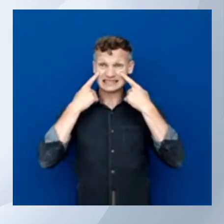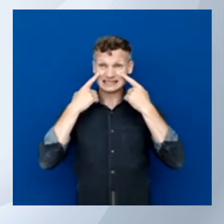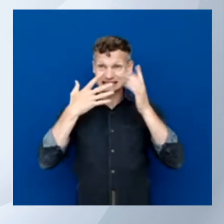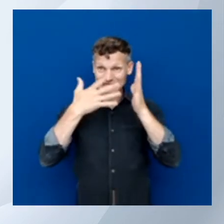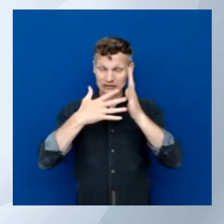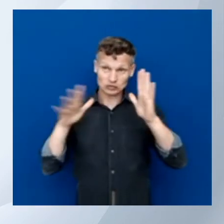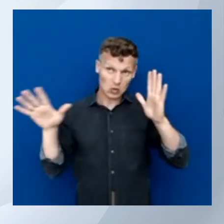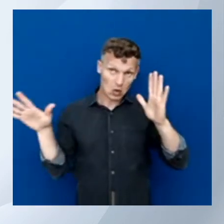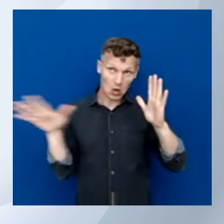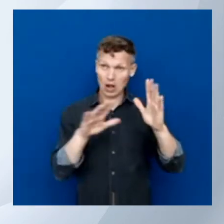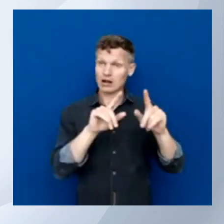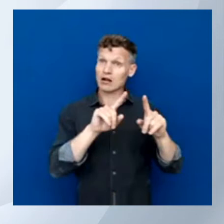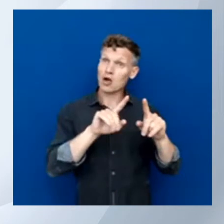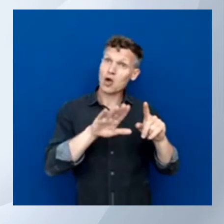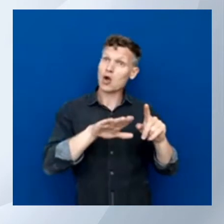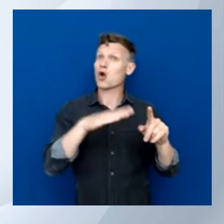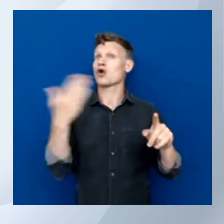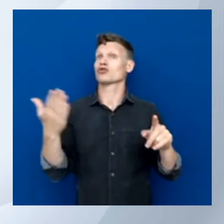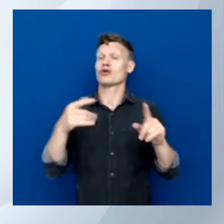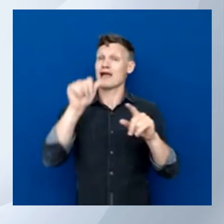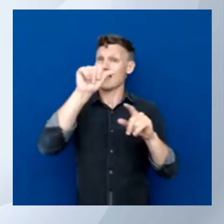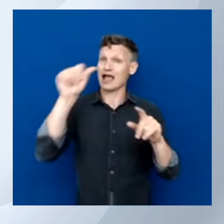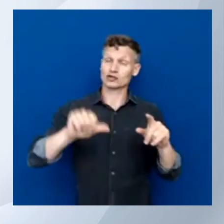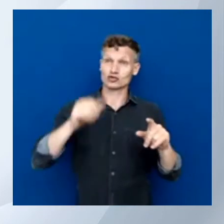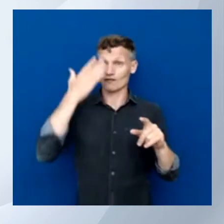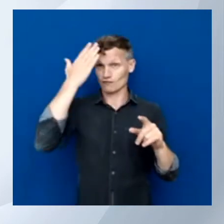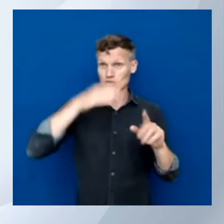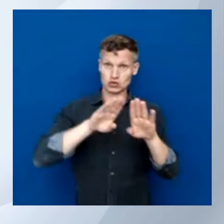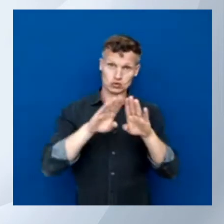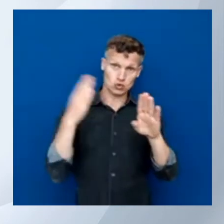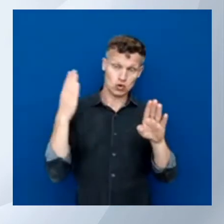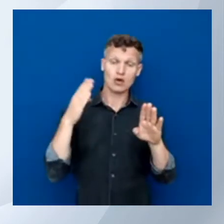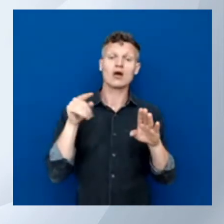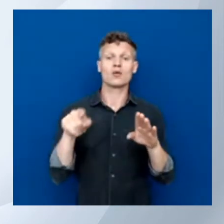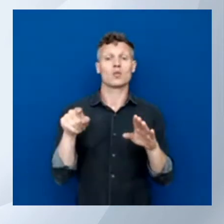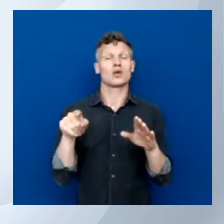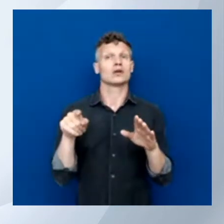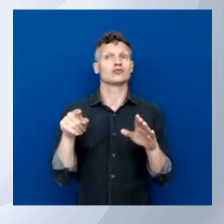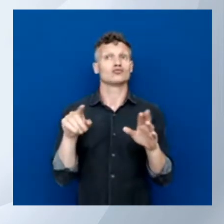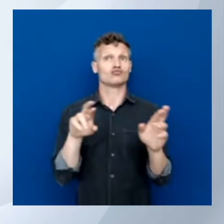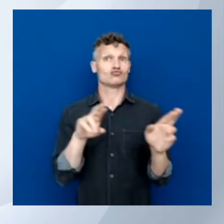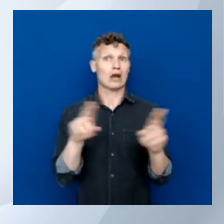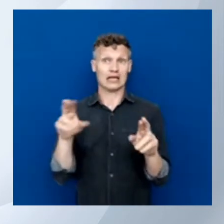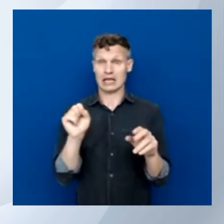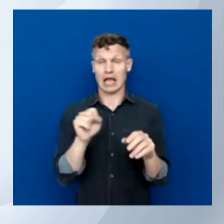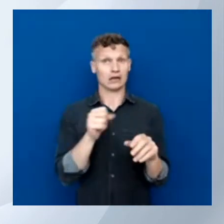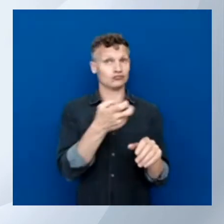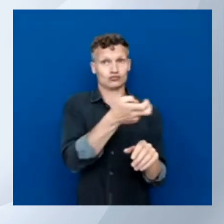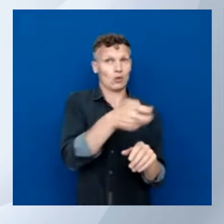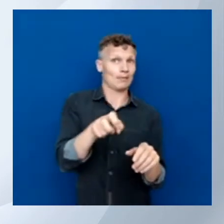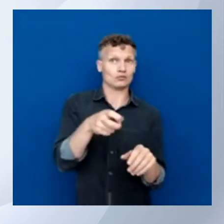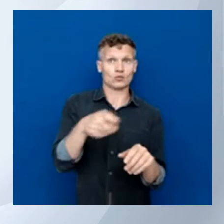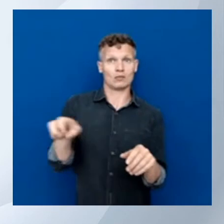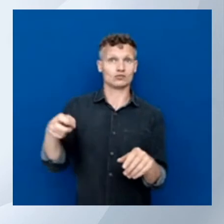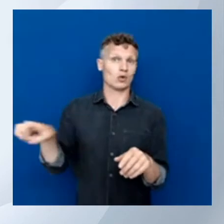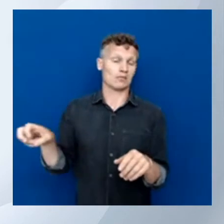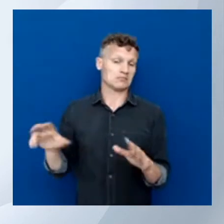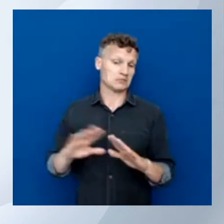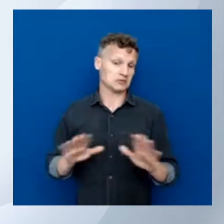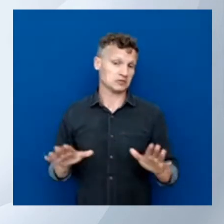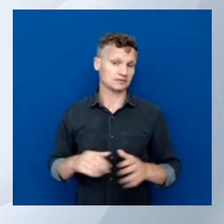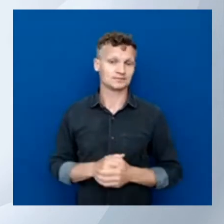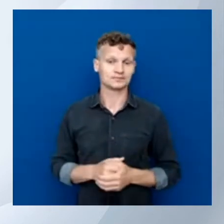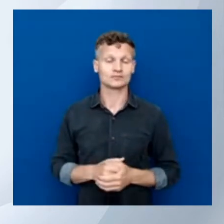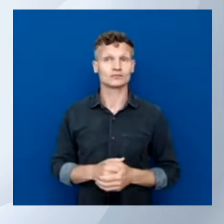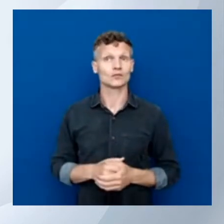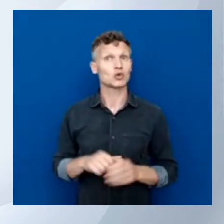another Azure Front Door instance, and then when it's ready, swap them over and promote them. You can do that, thankfully, because